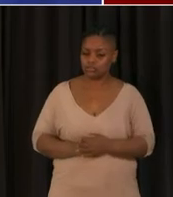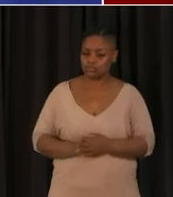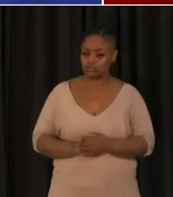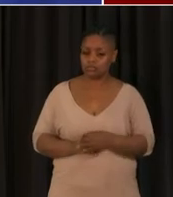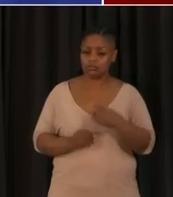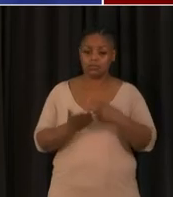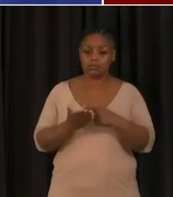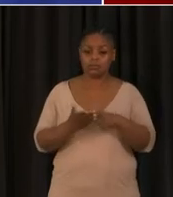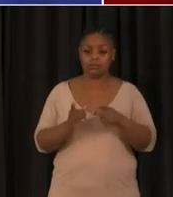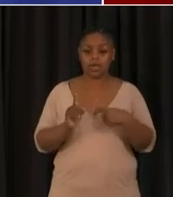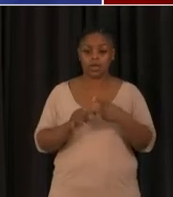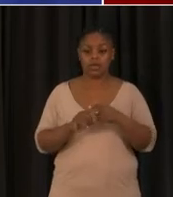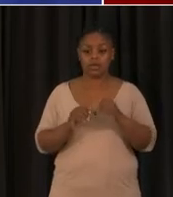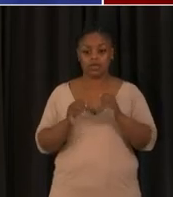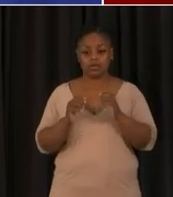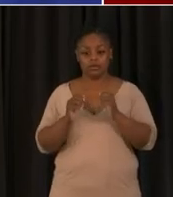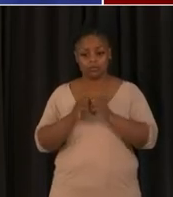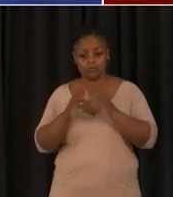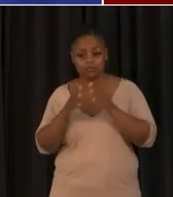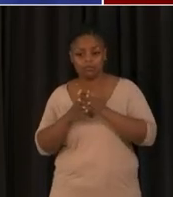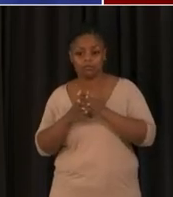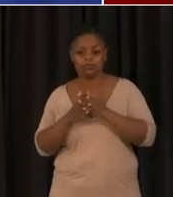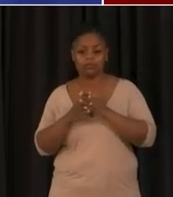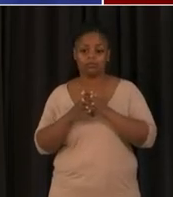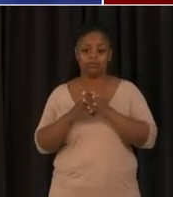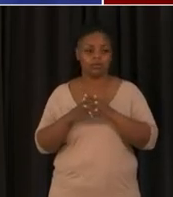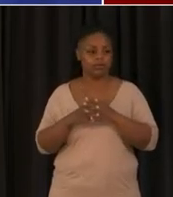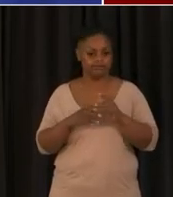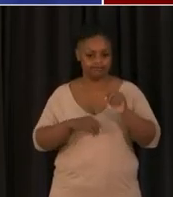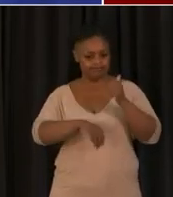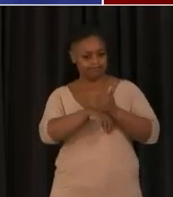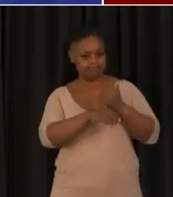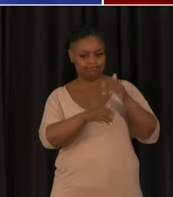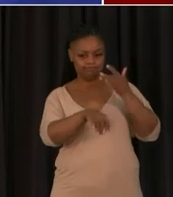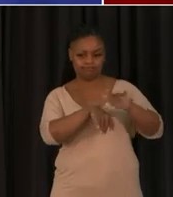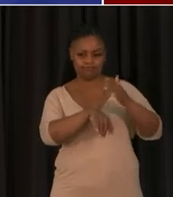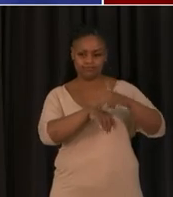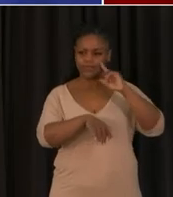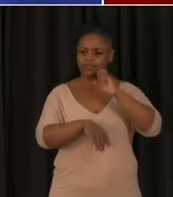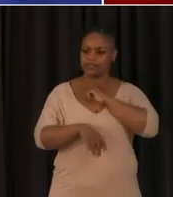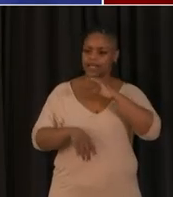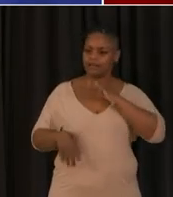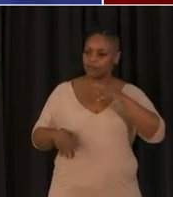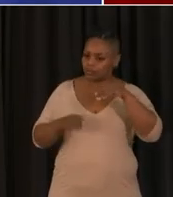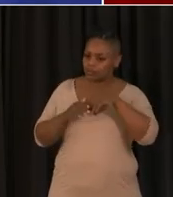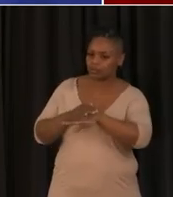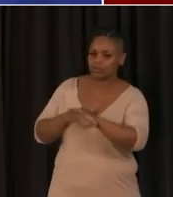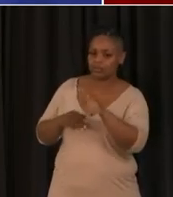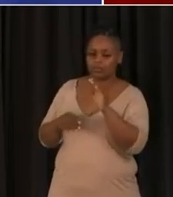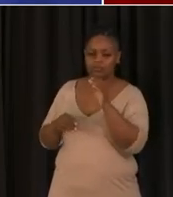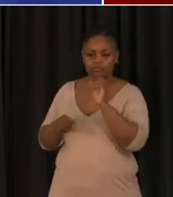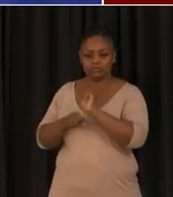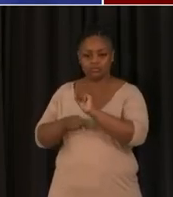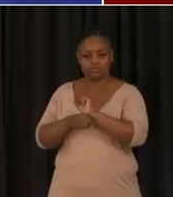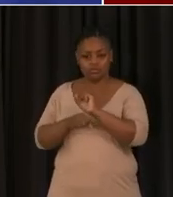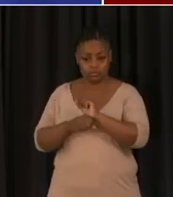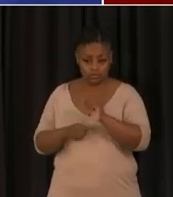maybe Alana, do you want to talk about how long the process took for you? I know you mentioned the 2 months to get into it, but then once you were in it.